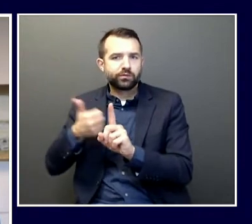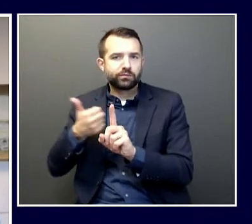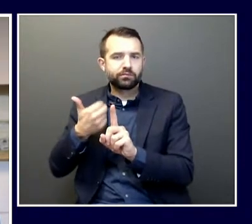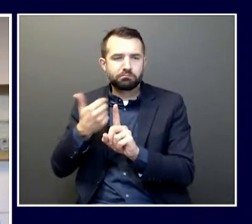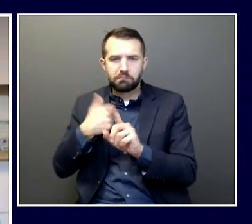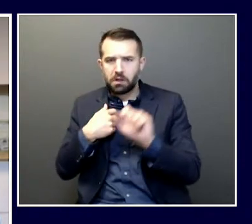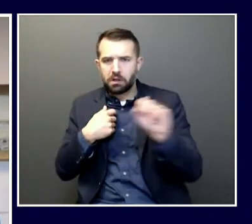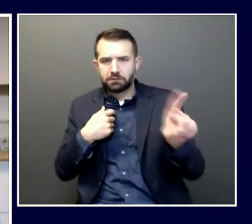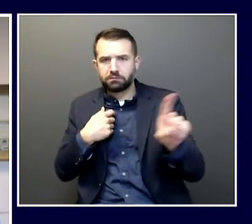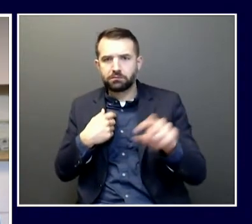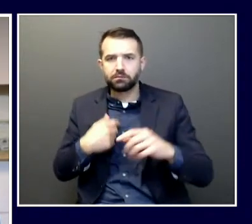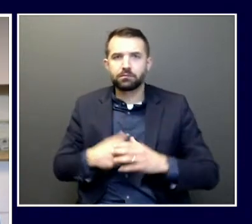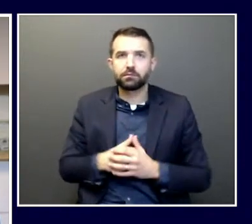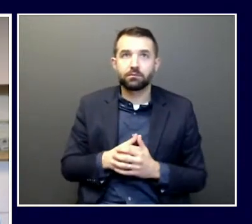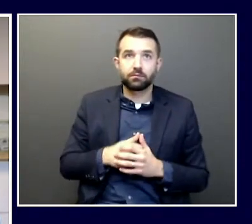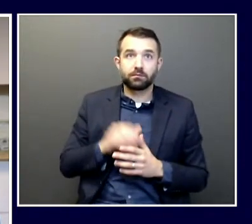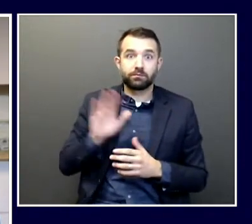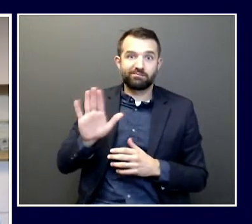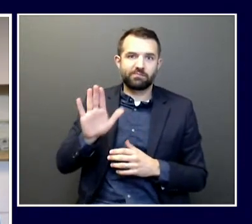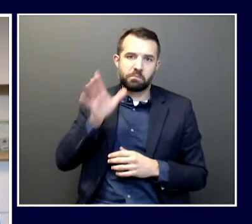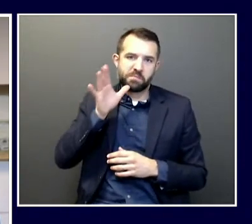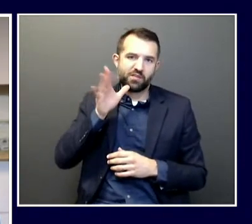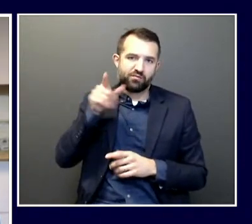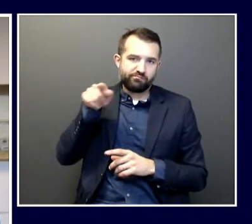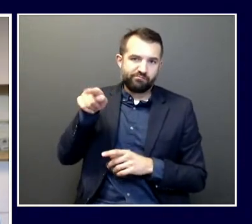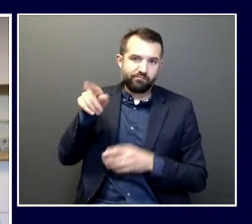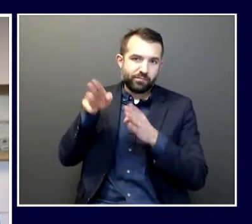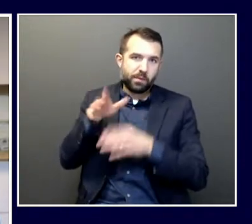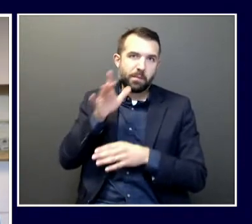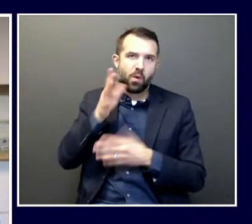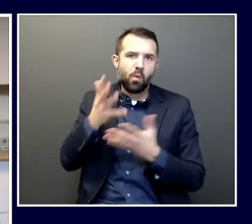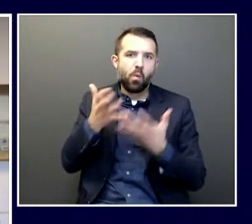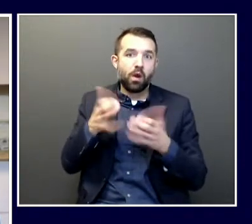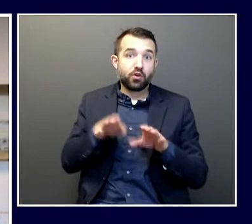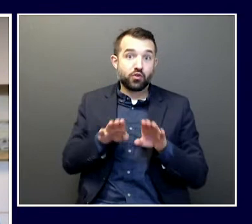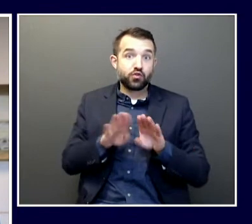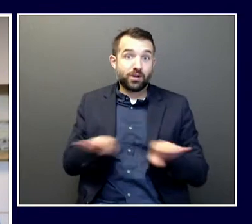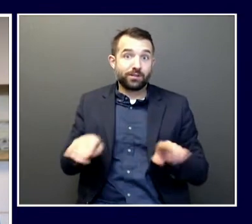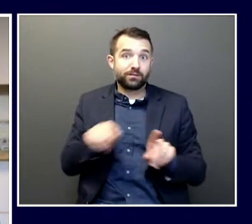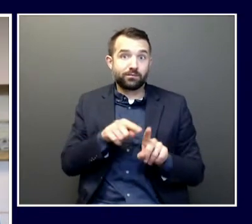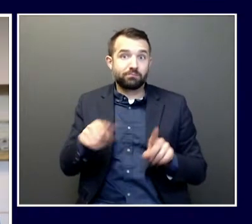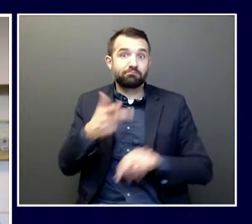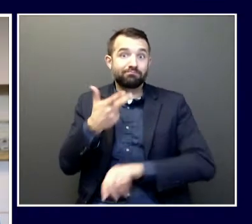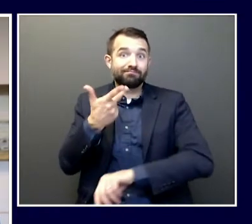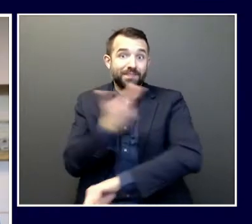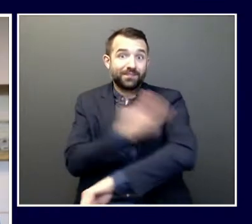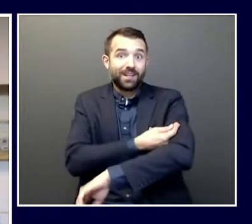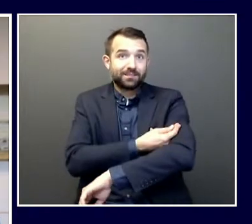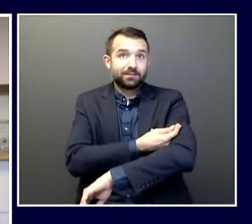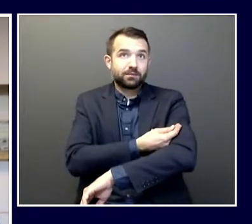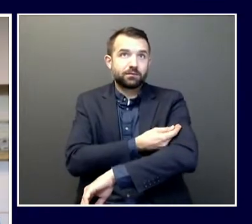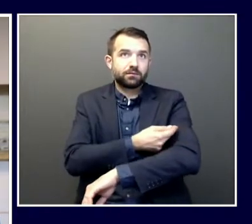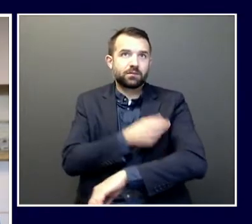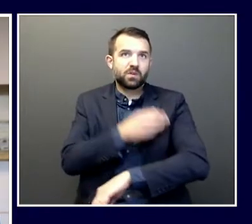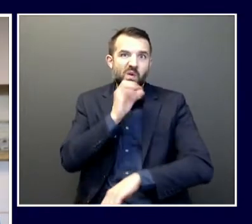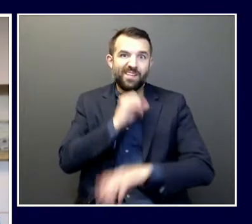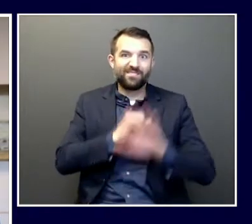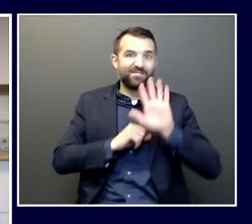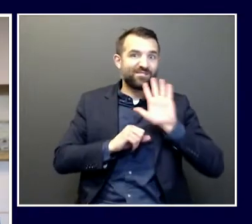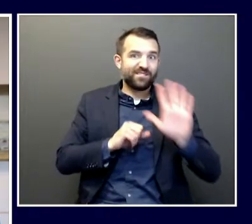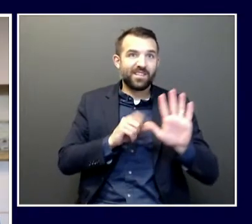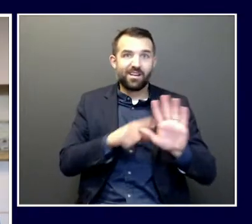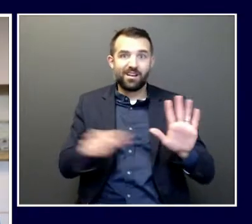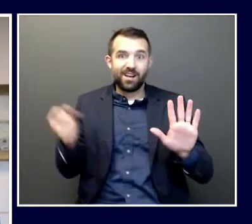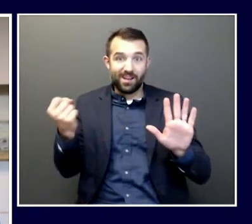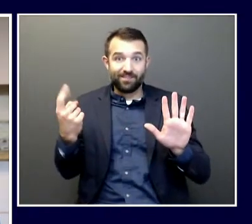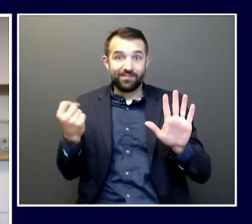like to get her child vaccinated, who's between the ages of 5 and 11. They struggled to get an appointment at the Auburn Mall. She had cited